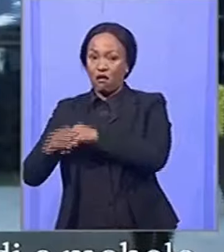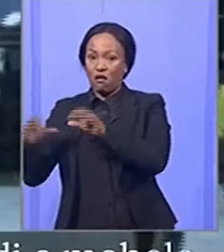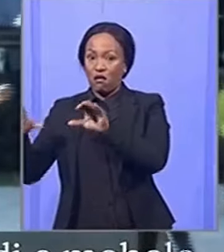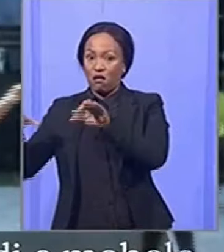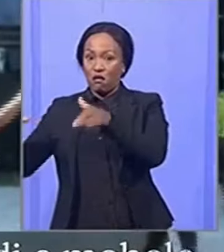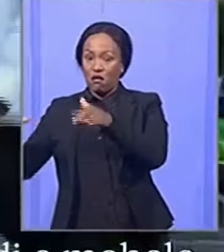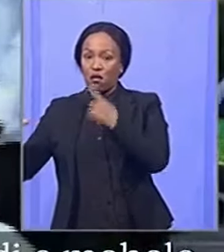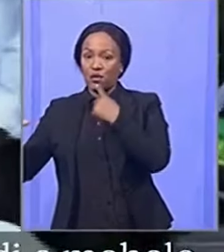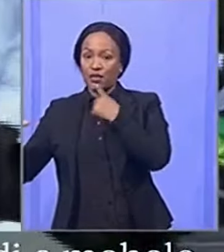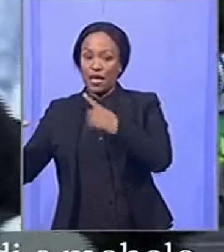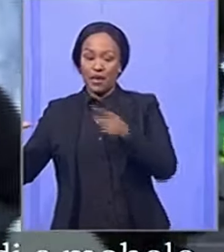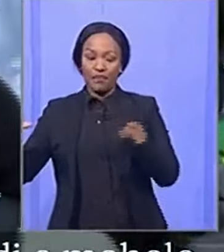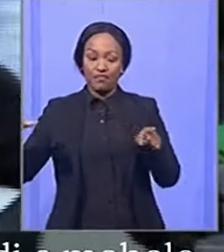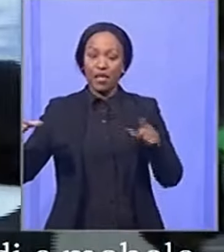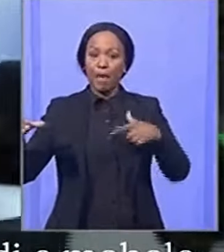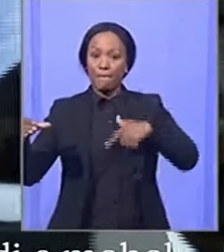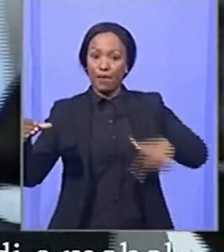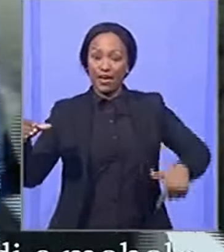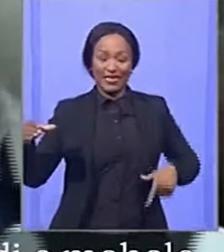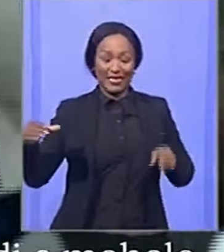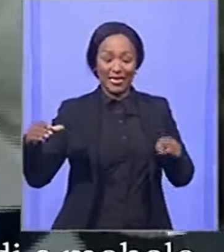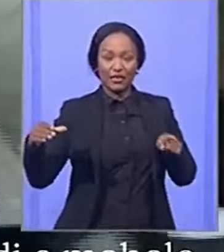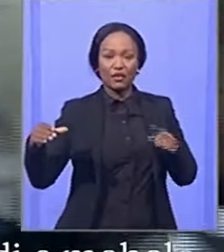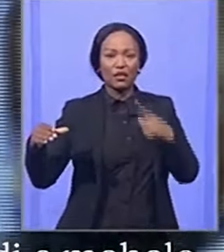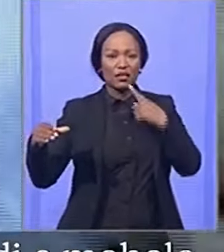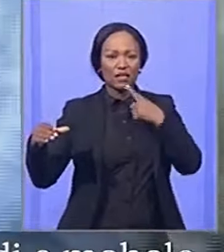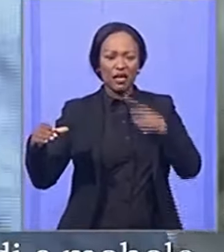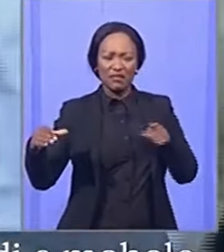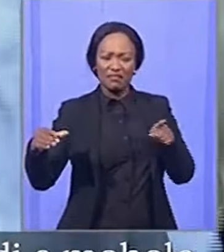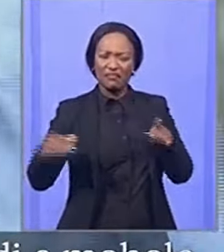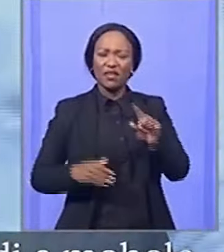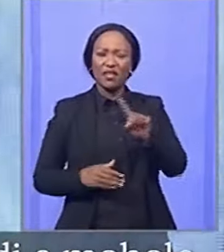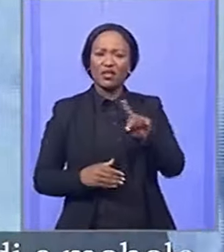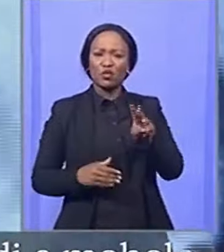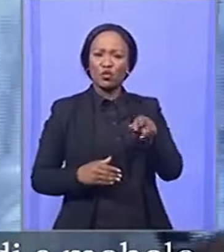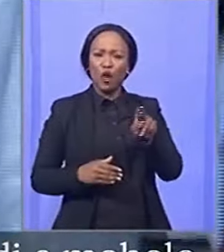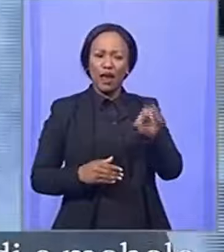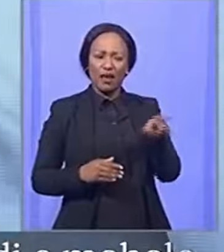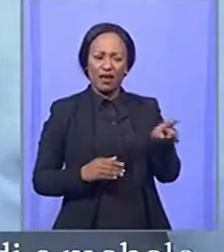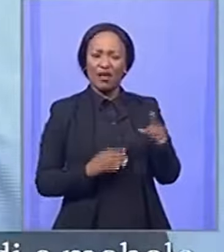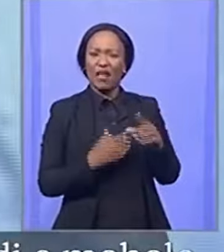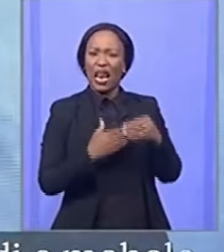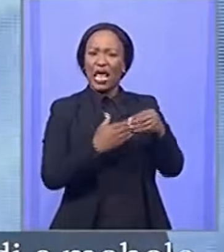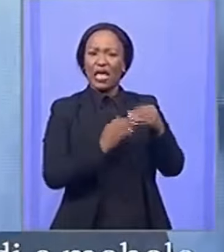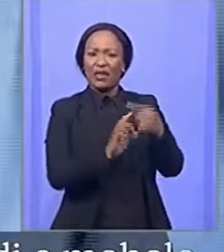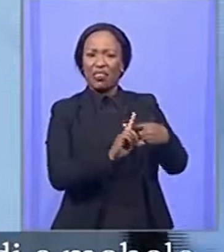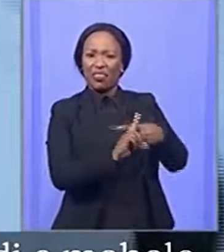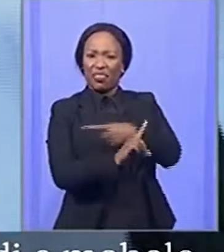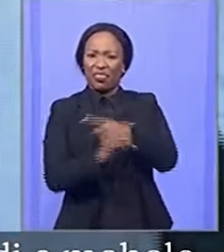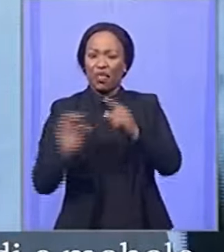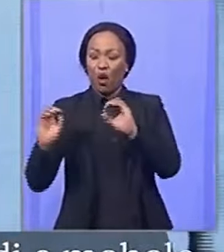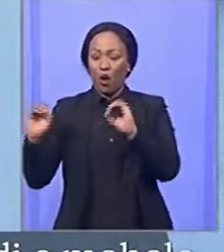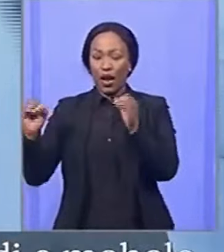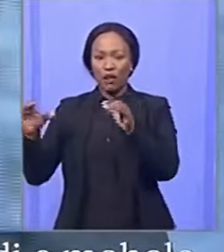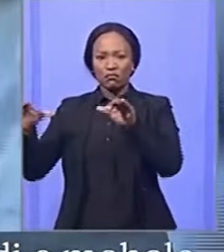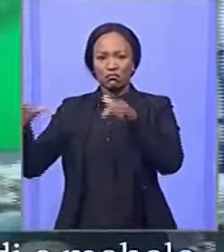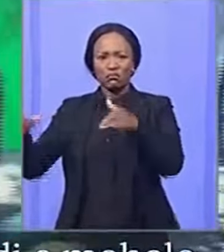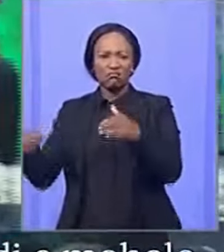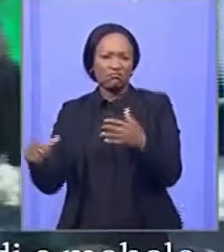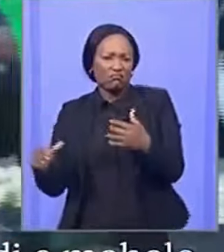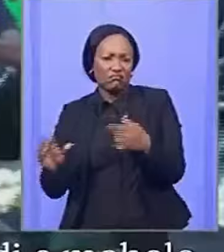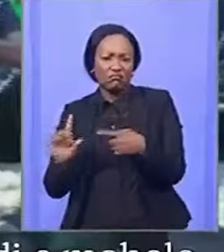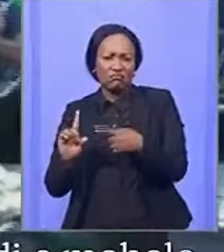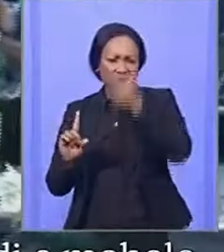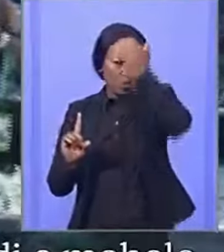ha mopresidente wa Mehlenga a qositse Zwane ka hore o lahlehisa mokga. Zuma o phaelletse ka hore o na le tokelo ya ho